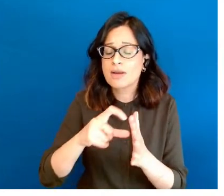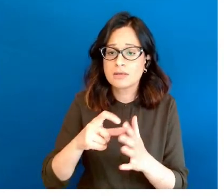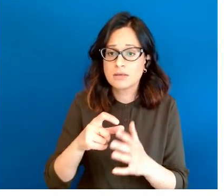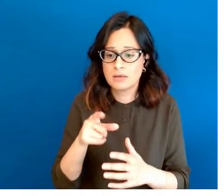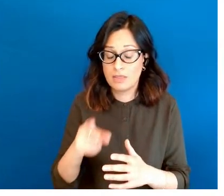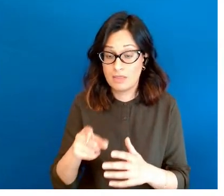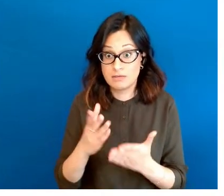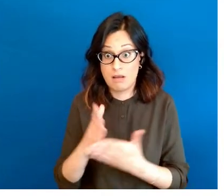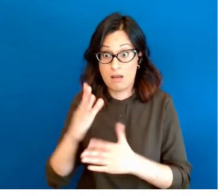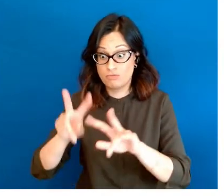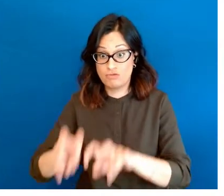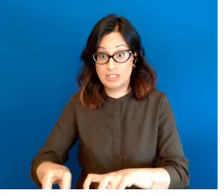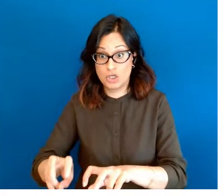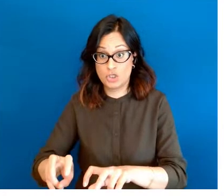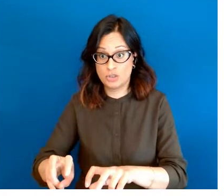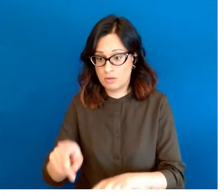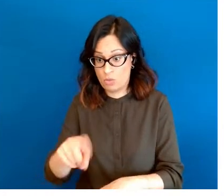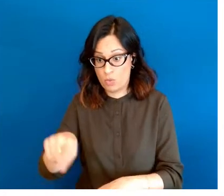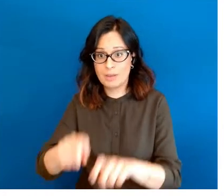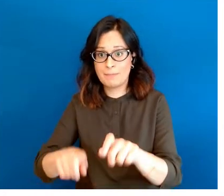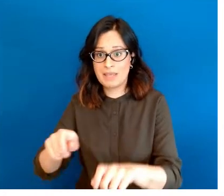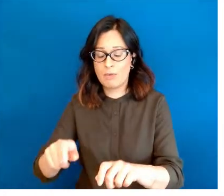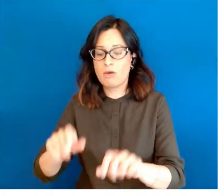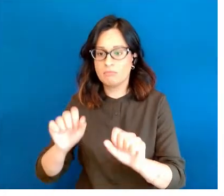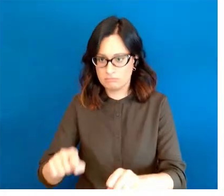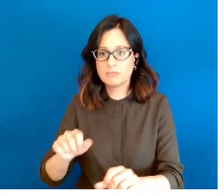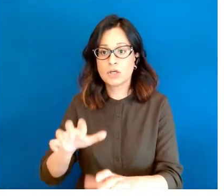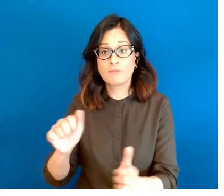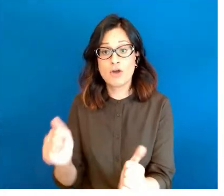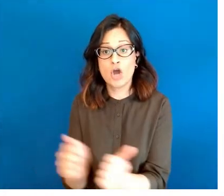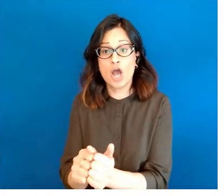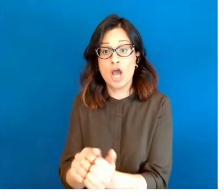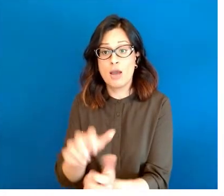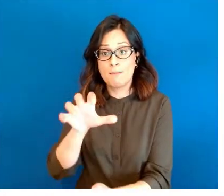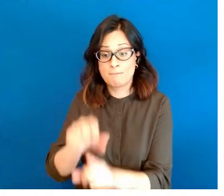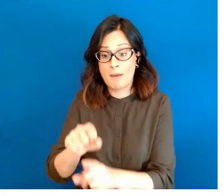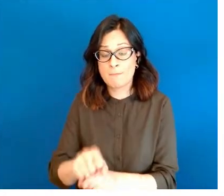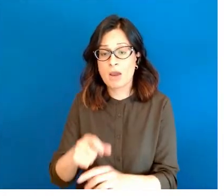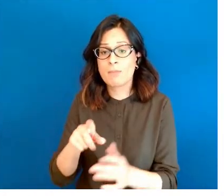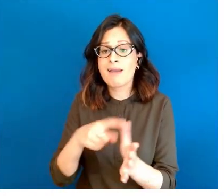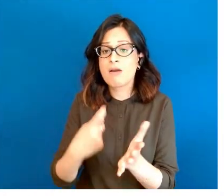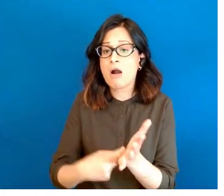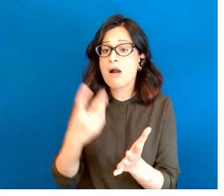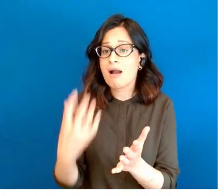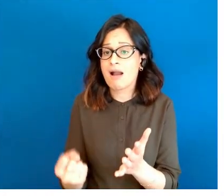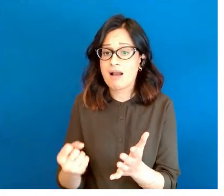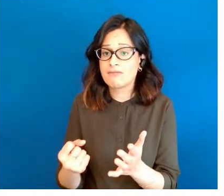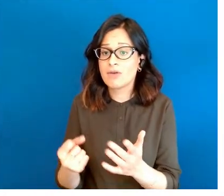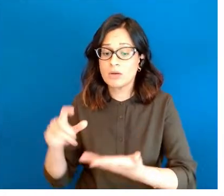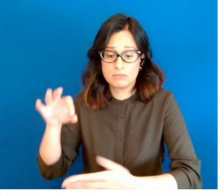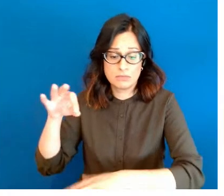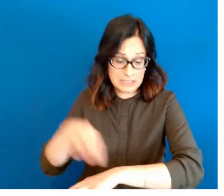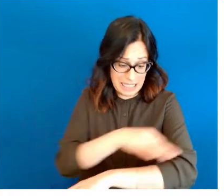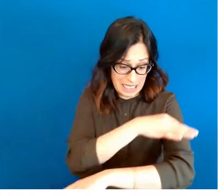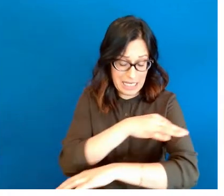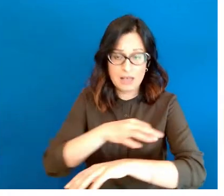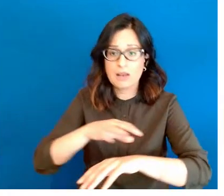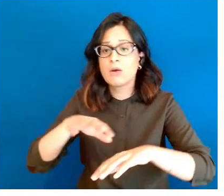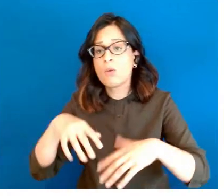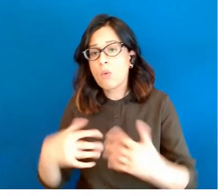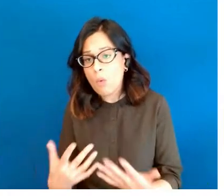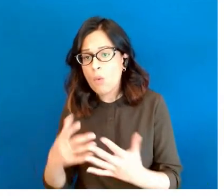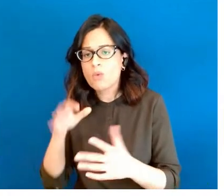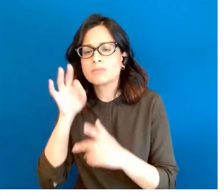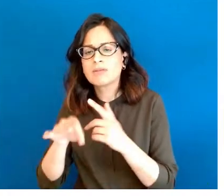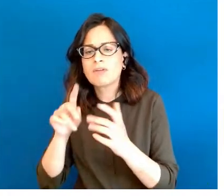of patients with confirmed allergic rhinitis, confirmed by skin prick test and or specific IgE,